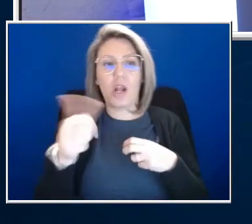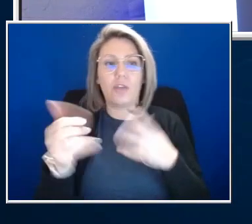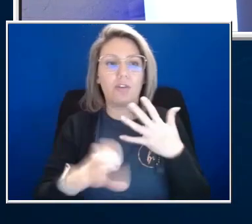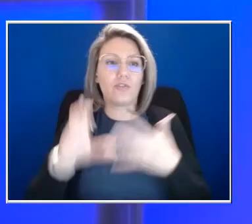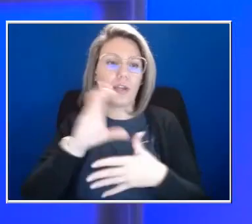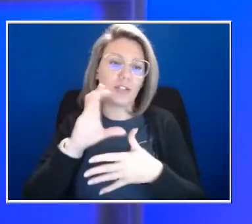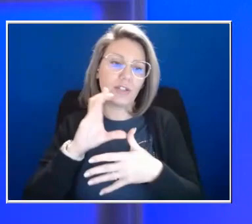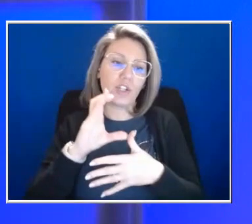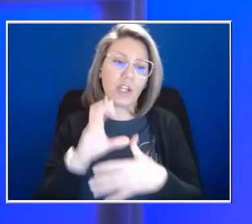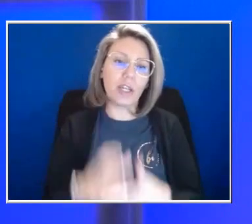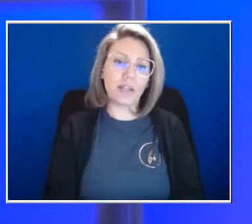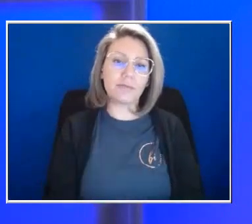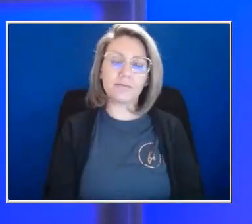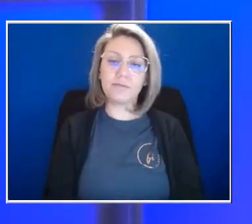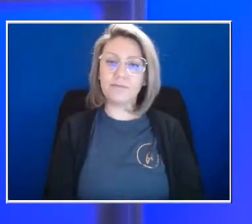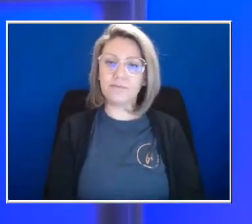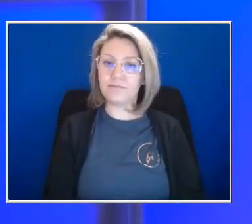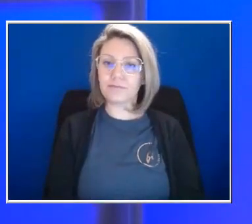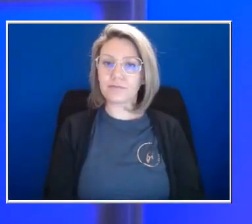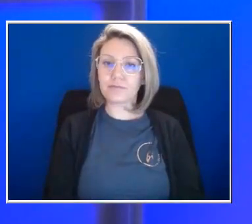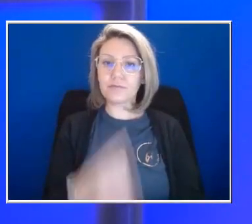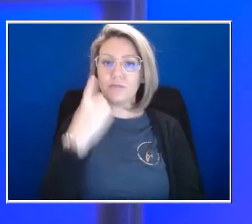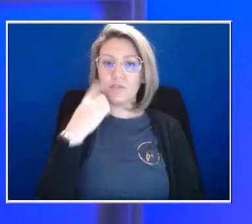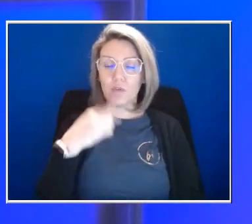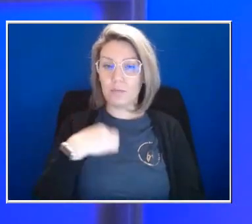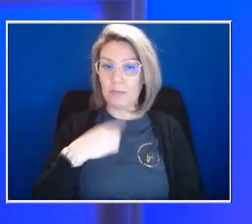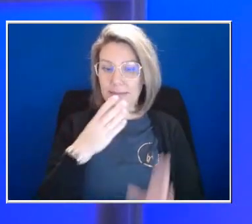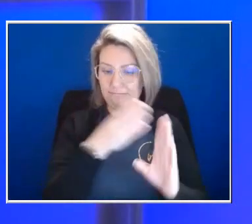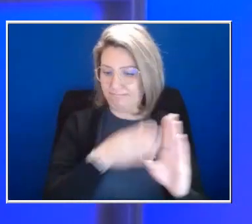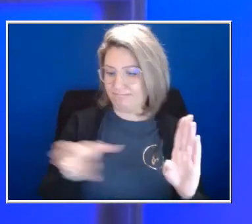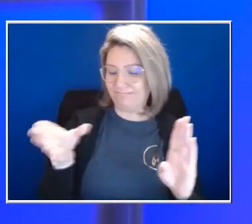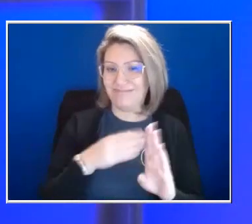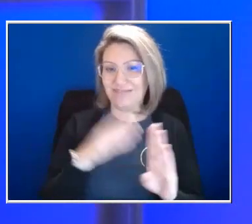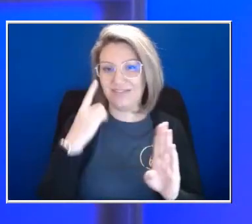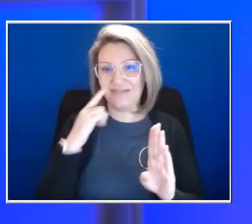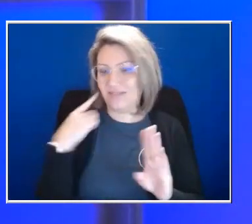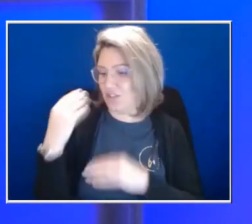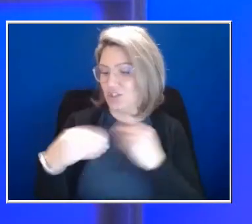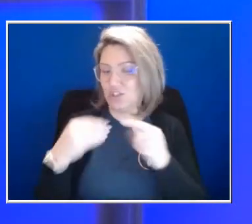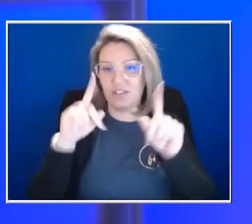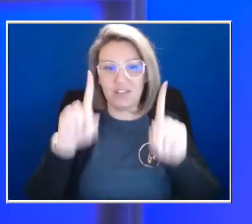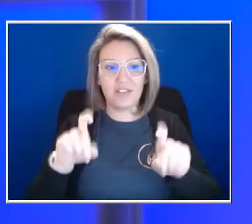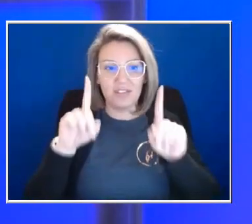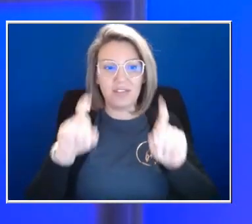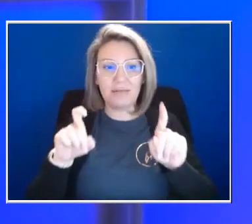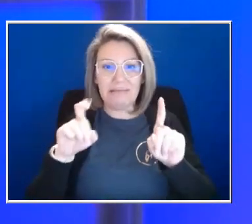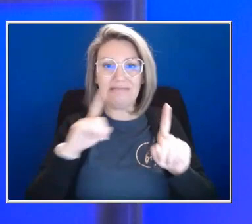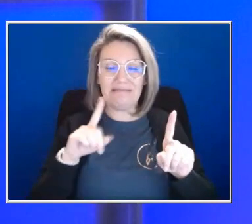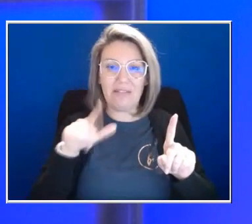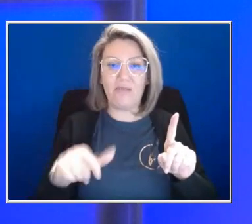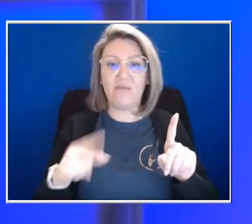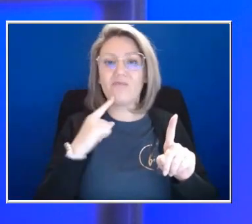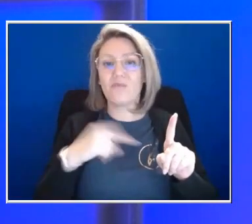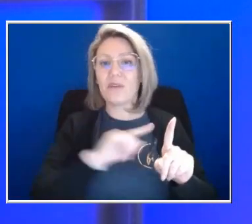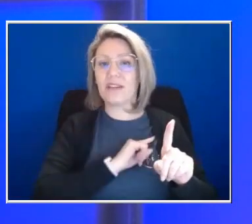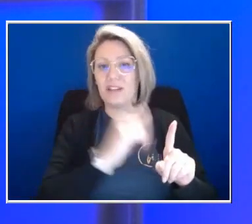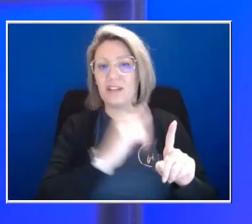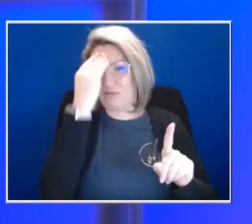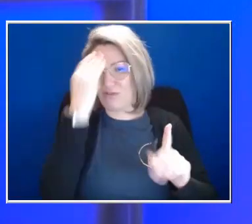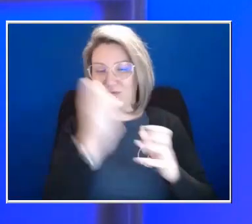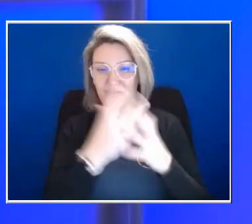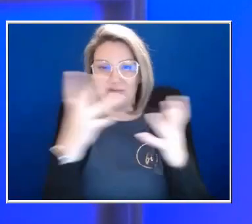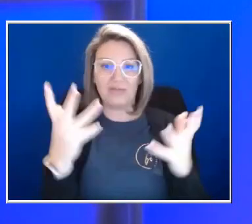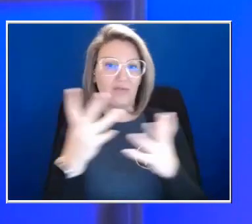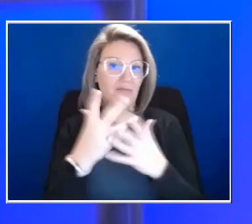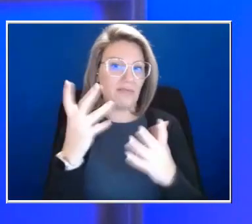think for me, the threshold for genetic testing for me has now become very low, because we know that so many conditions have a genetic underpinning